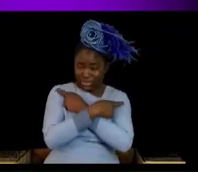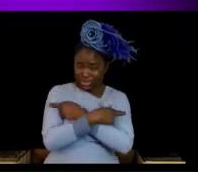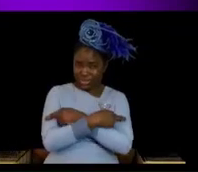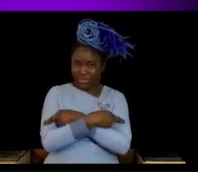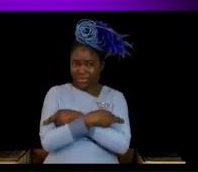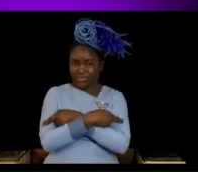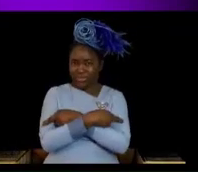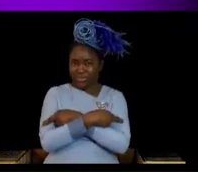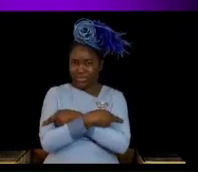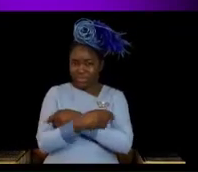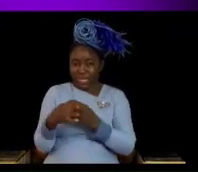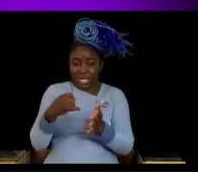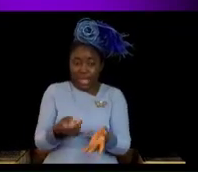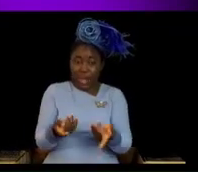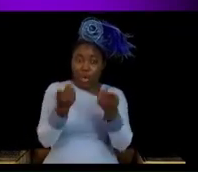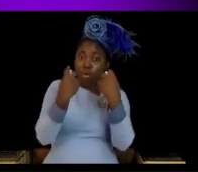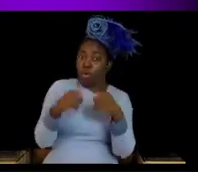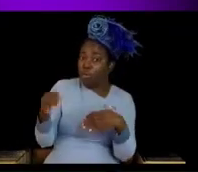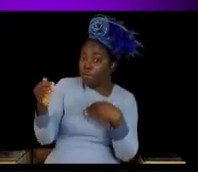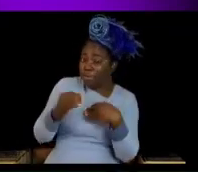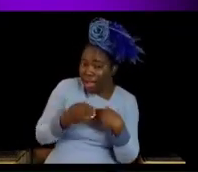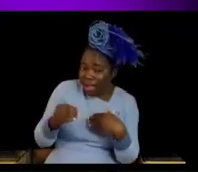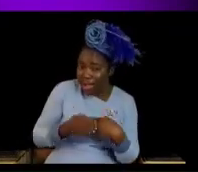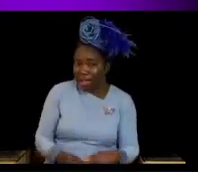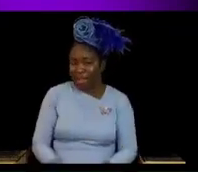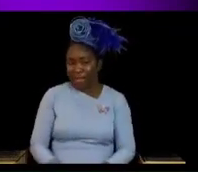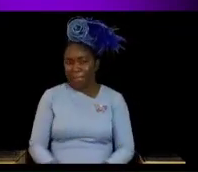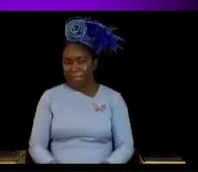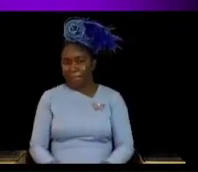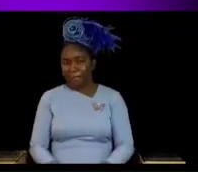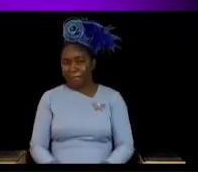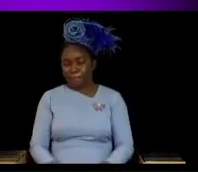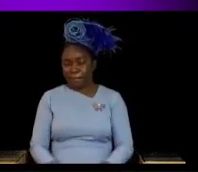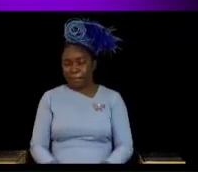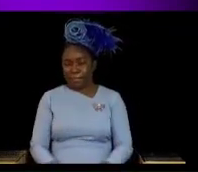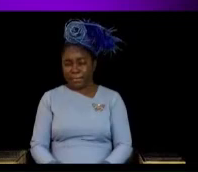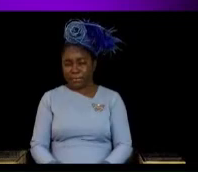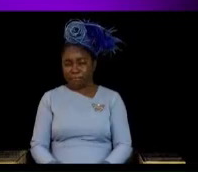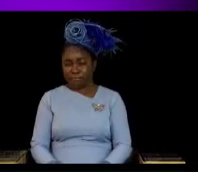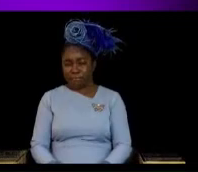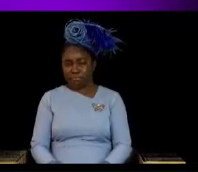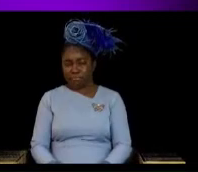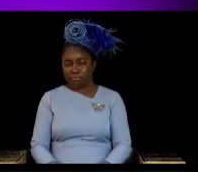he comes back. He says, finding no rest.